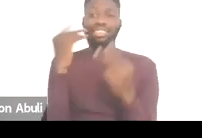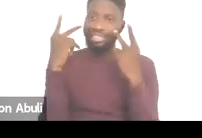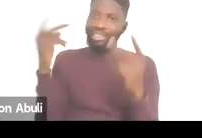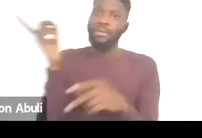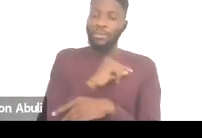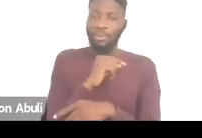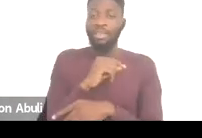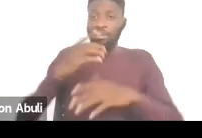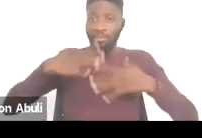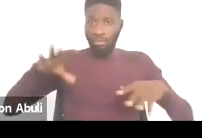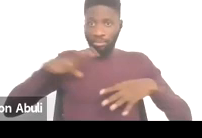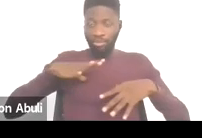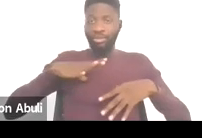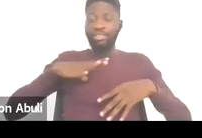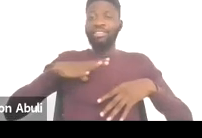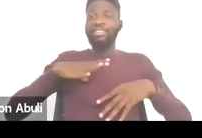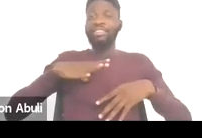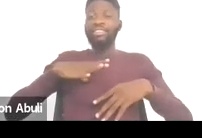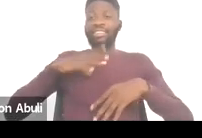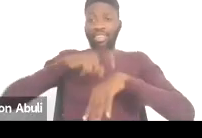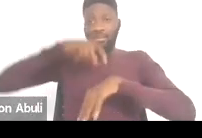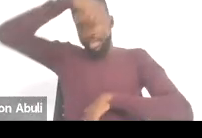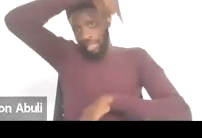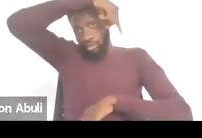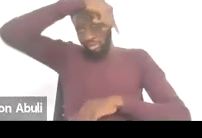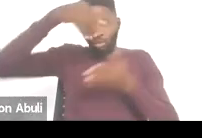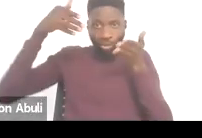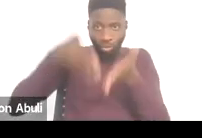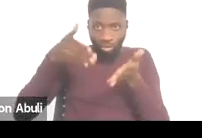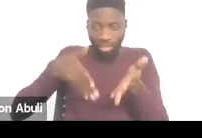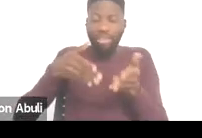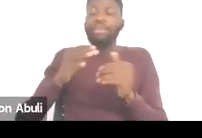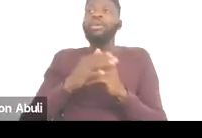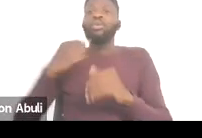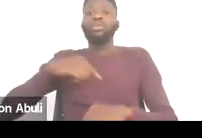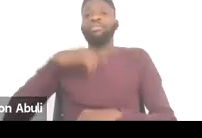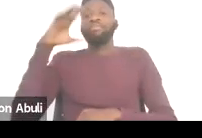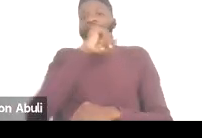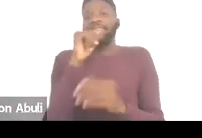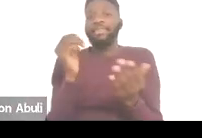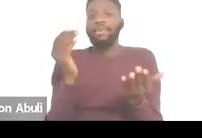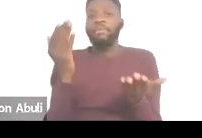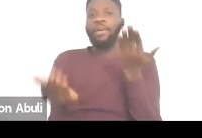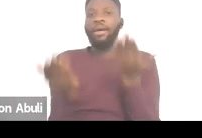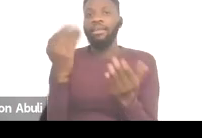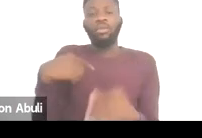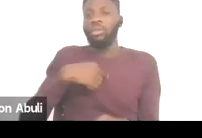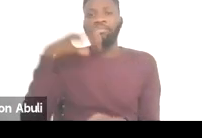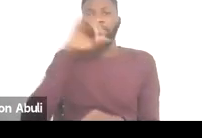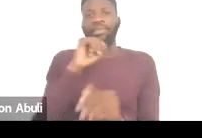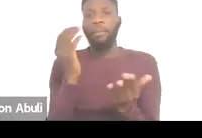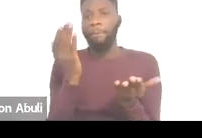of people or the graduates that we are having today, we lack the balance. We are lacking the balance